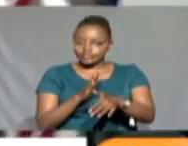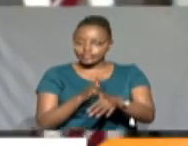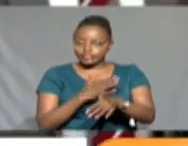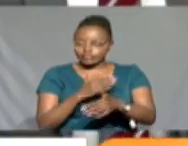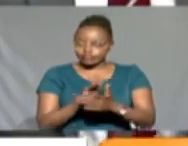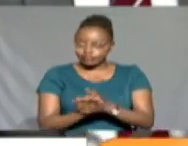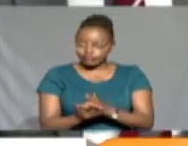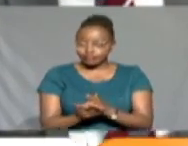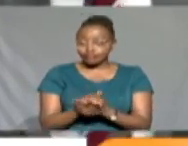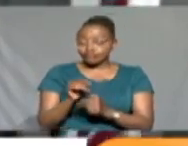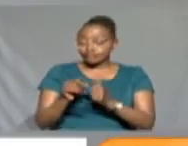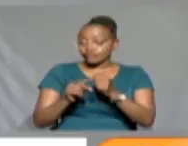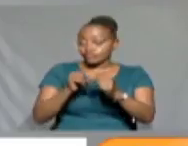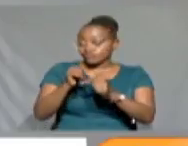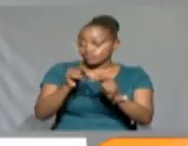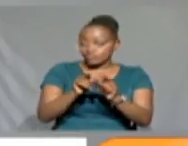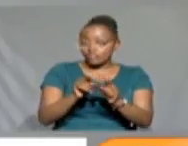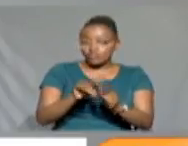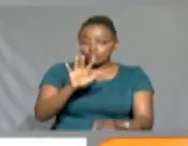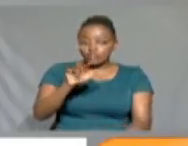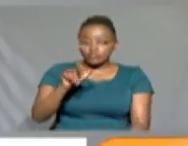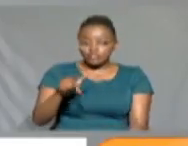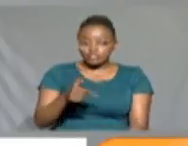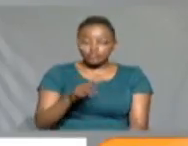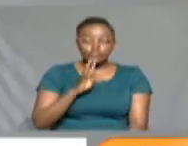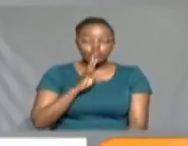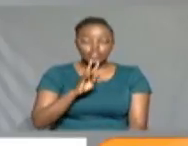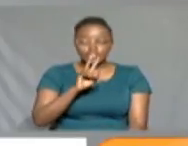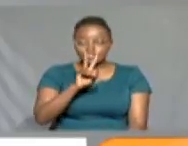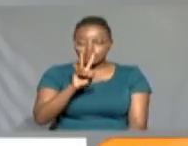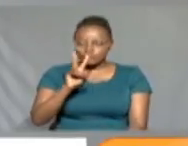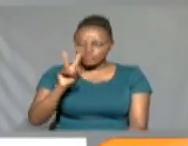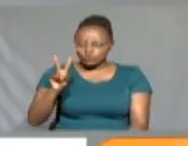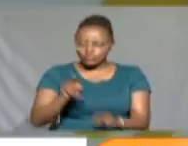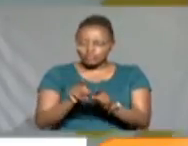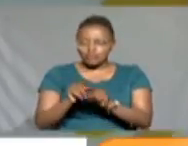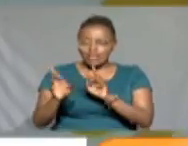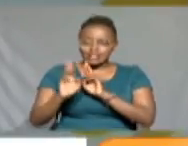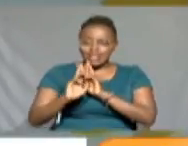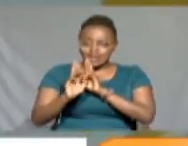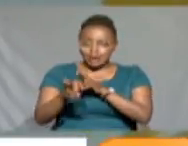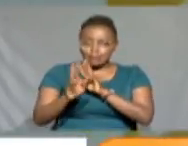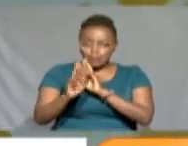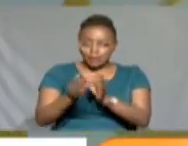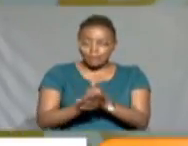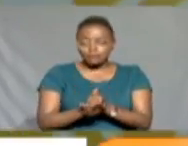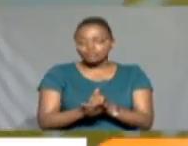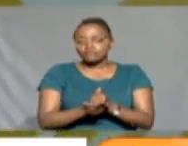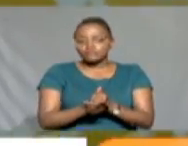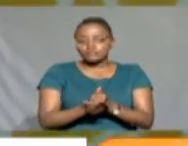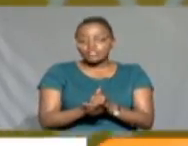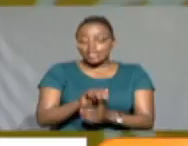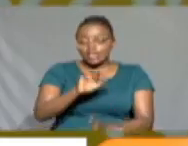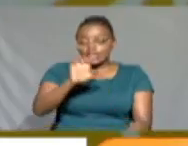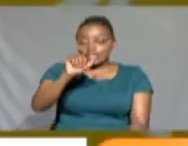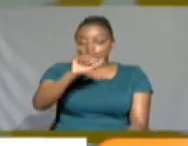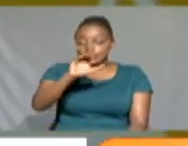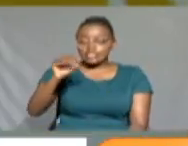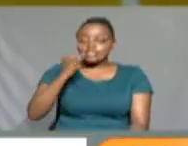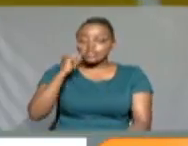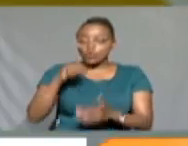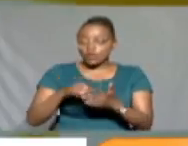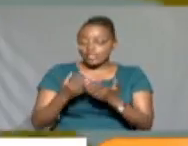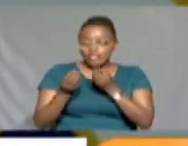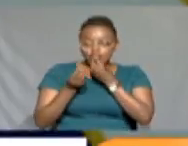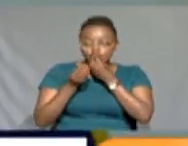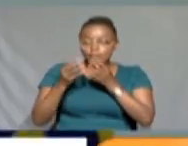The survey conducted on 5,942 households as respondents and 10 key informants, EACC says the data